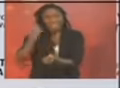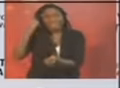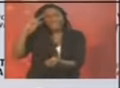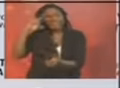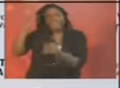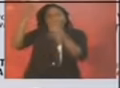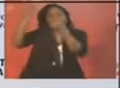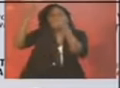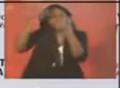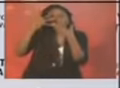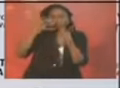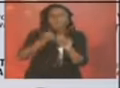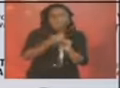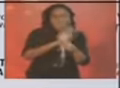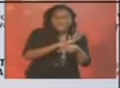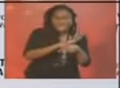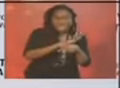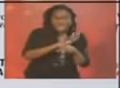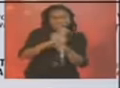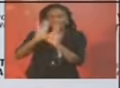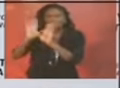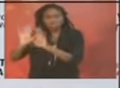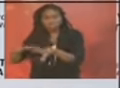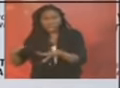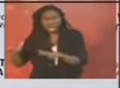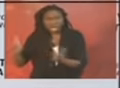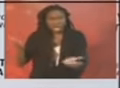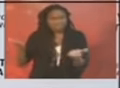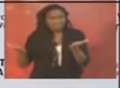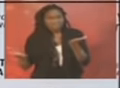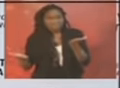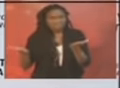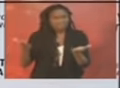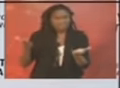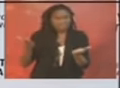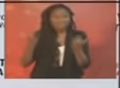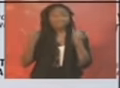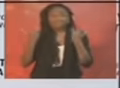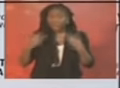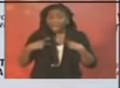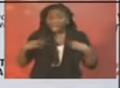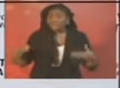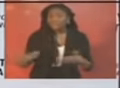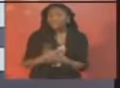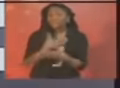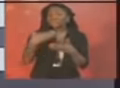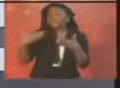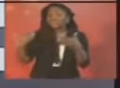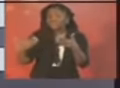COVID-19 and children. And Dr. Paul was here previously and she has some new information to provide us with.